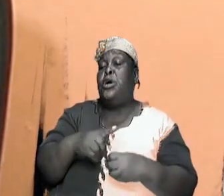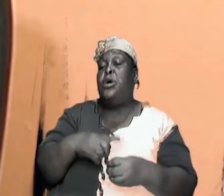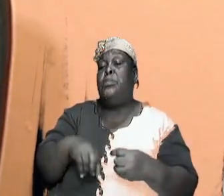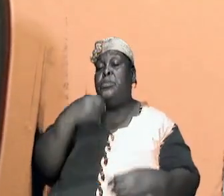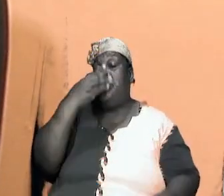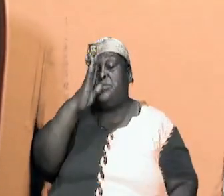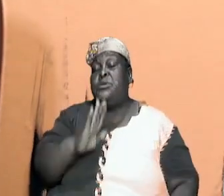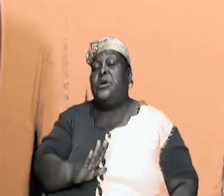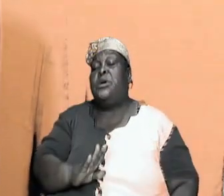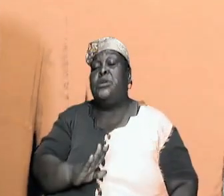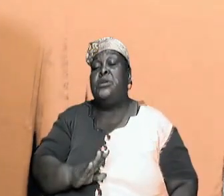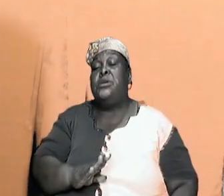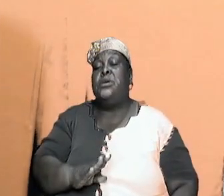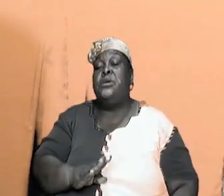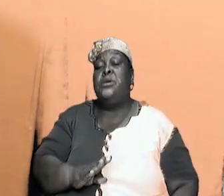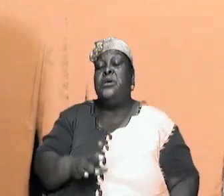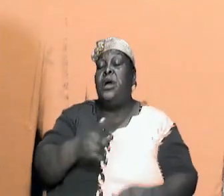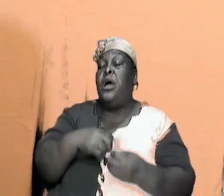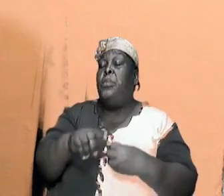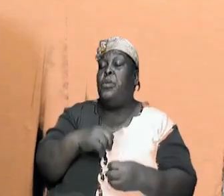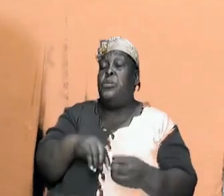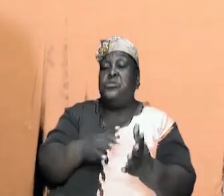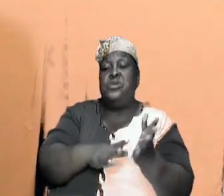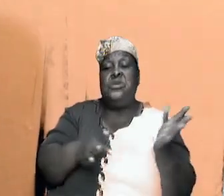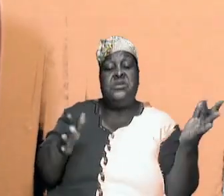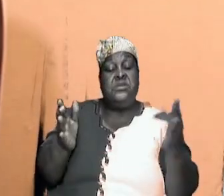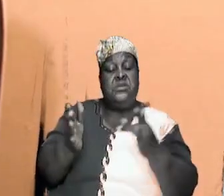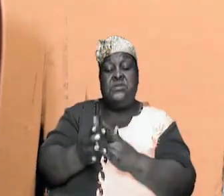about God, about Christ,